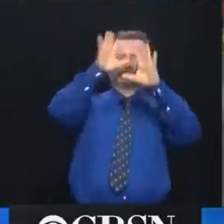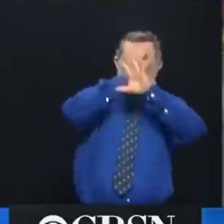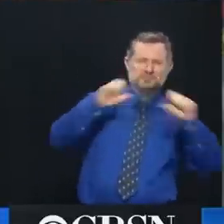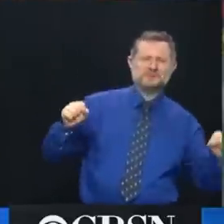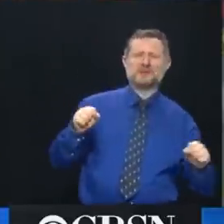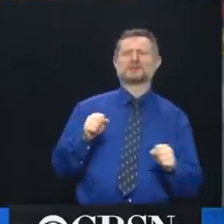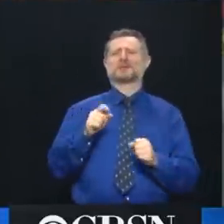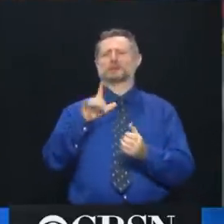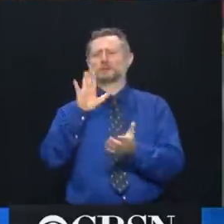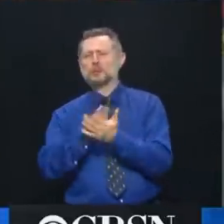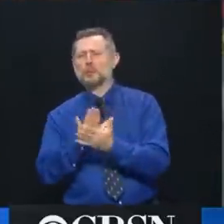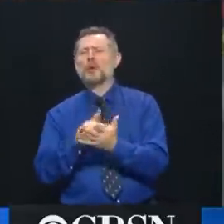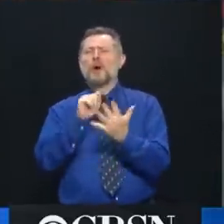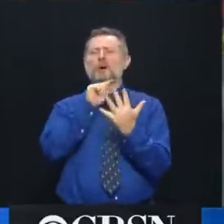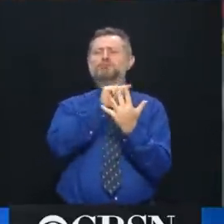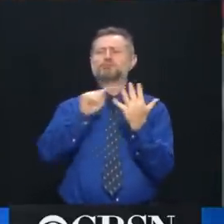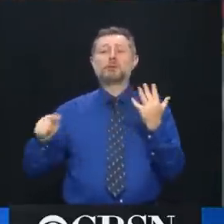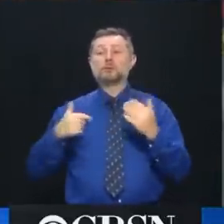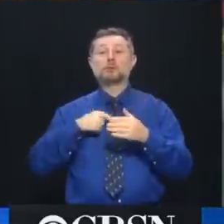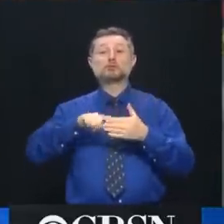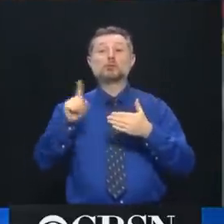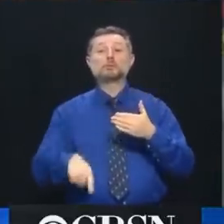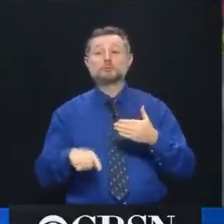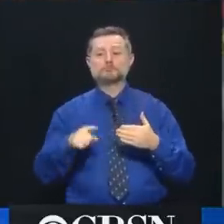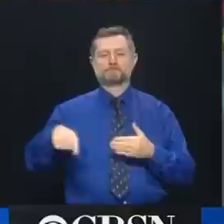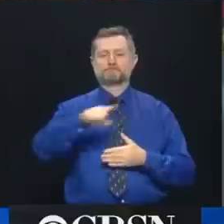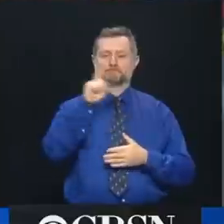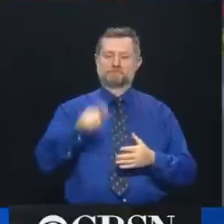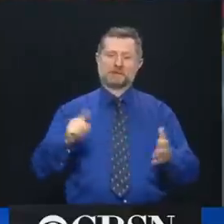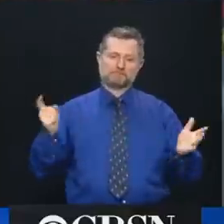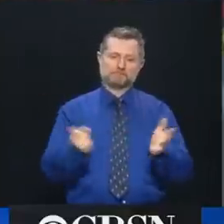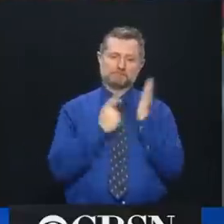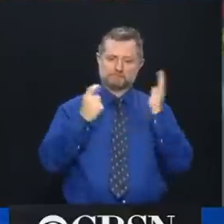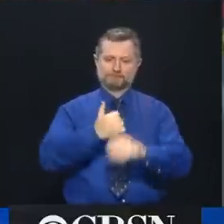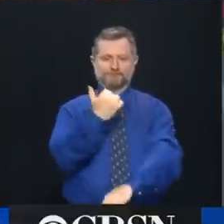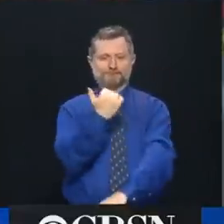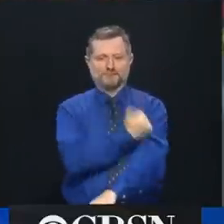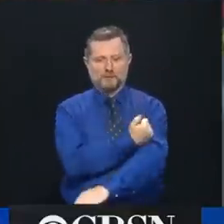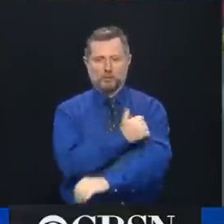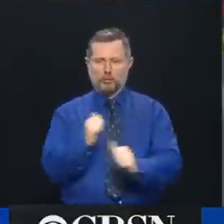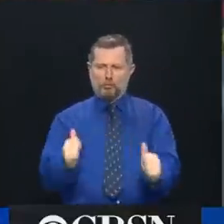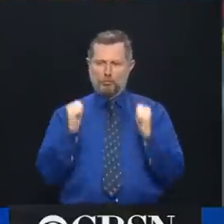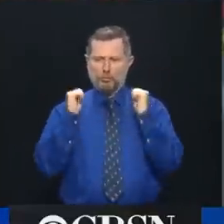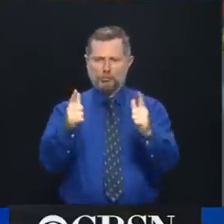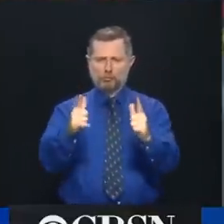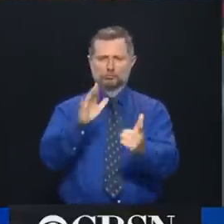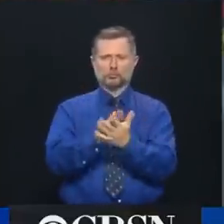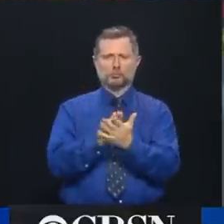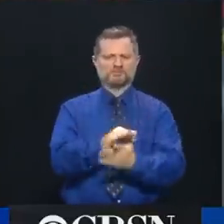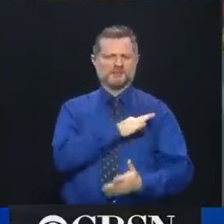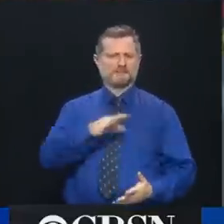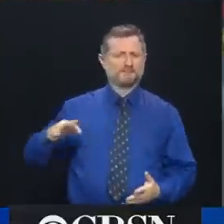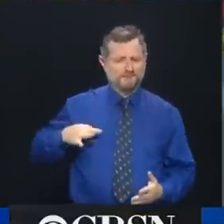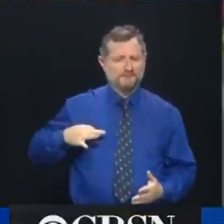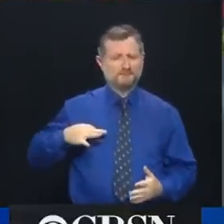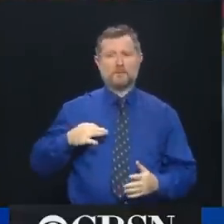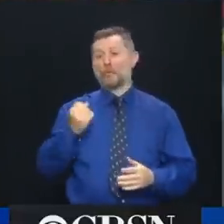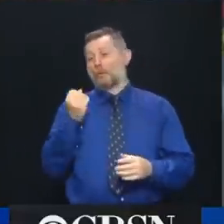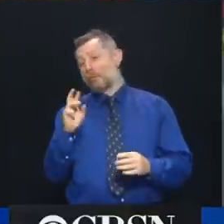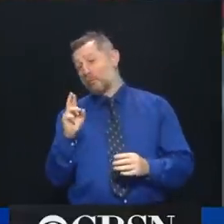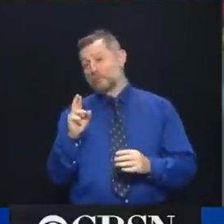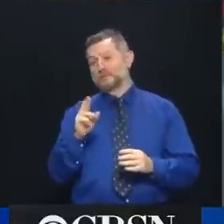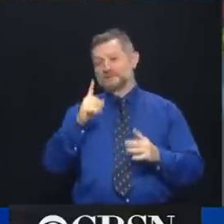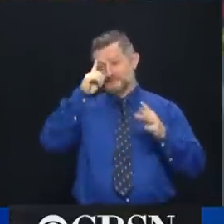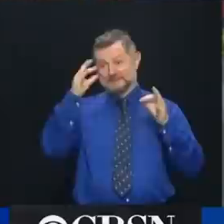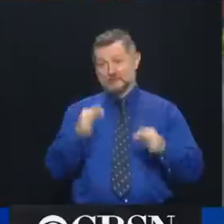a result we need to require vaccinations for all school personnel with an option to test out weekly at least for